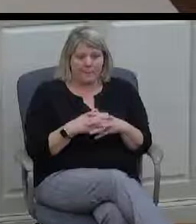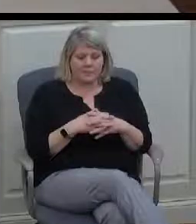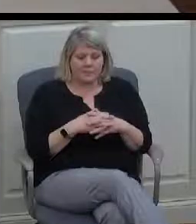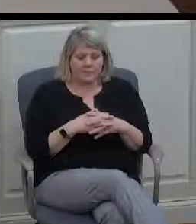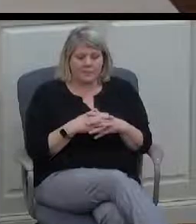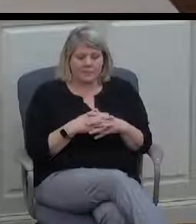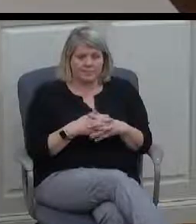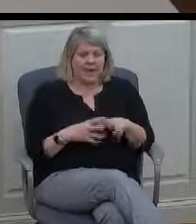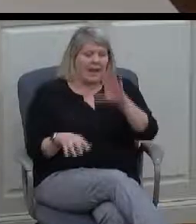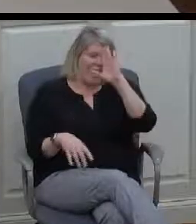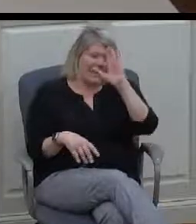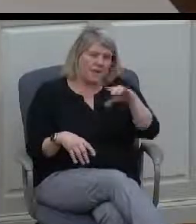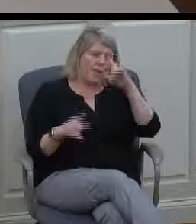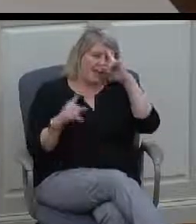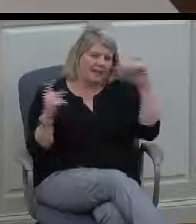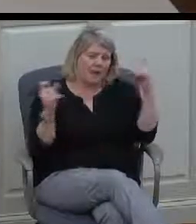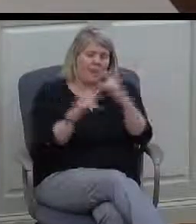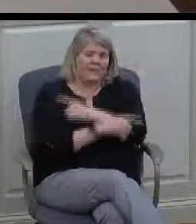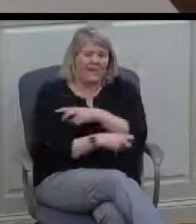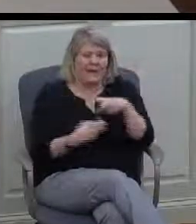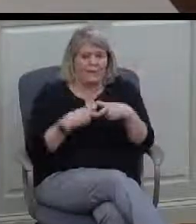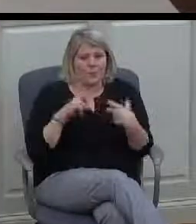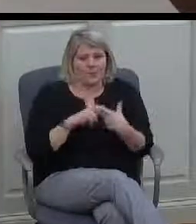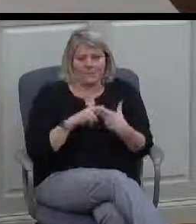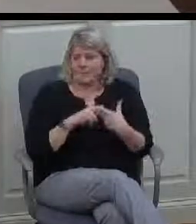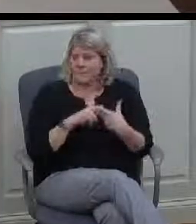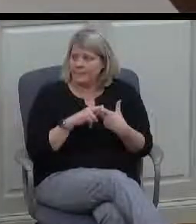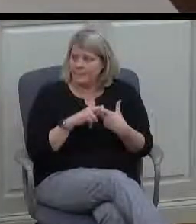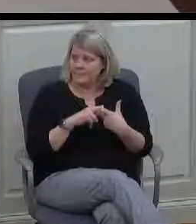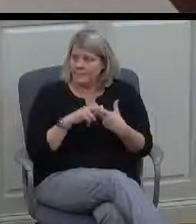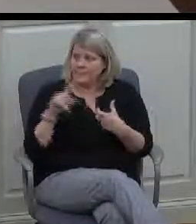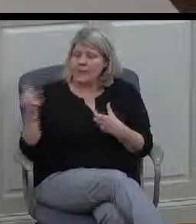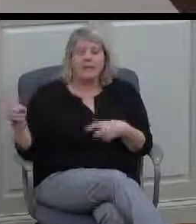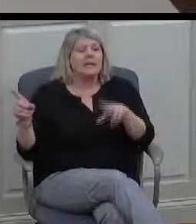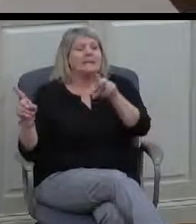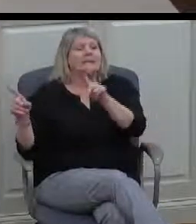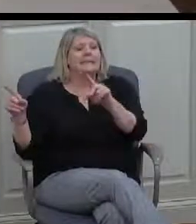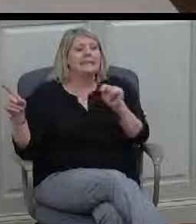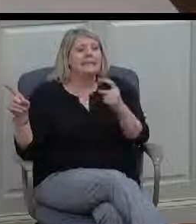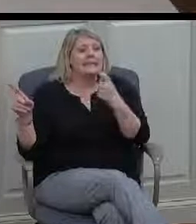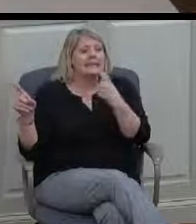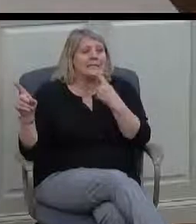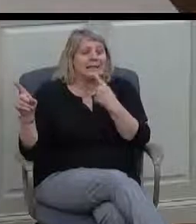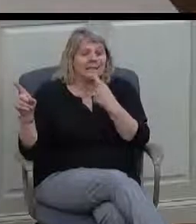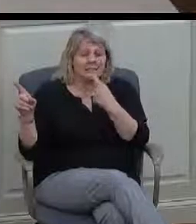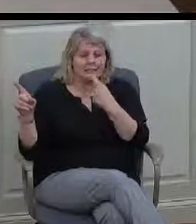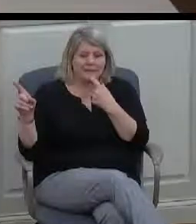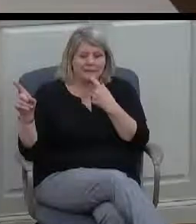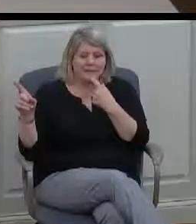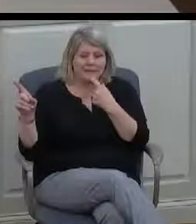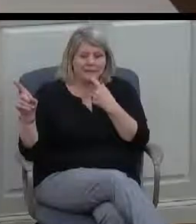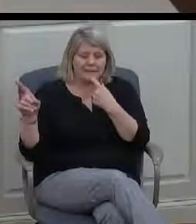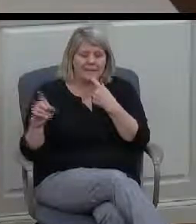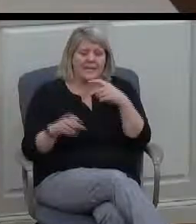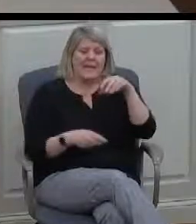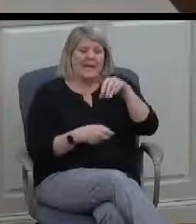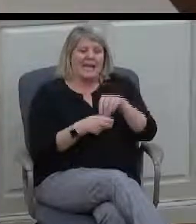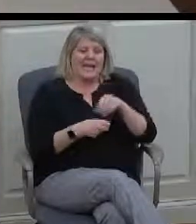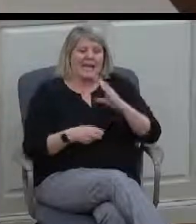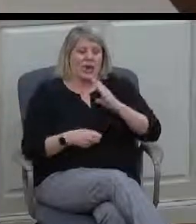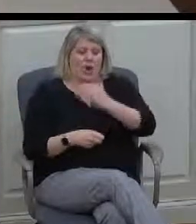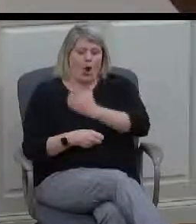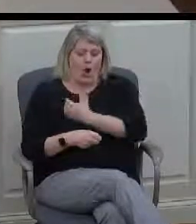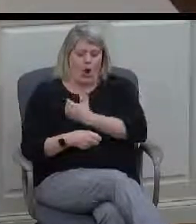It's a complicated issue. So anywhere in there, in all the mayor's